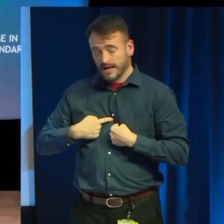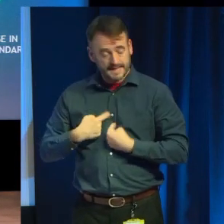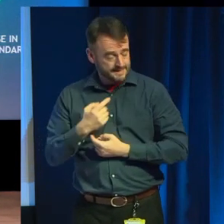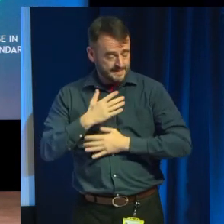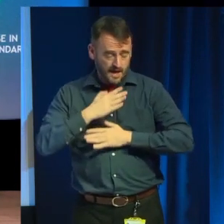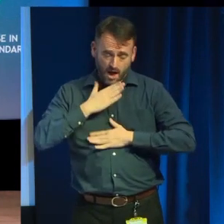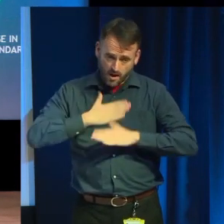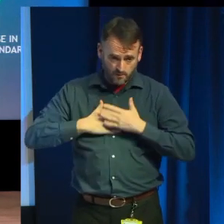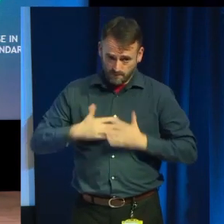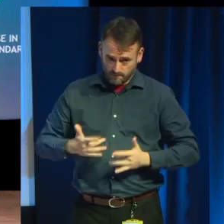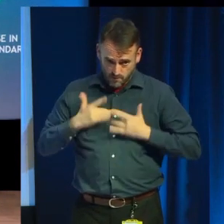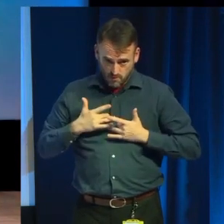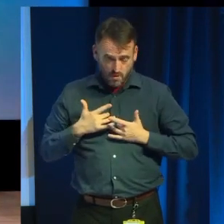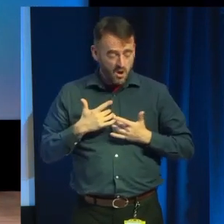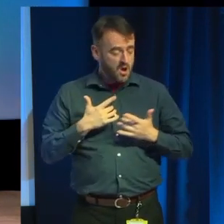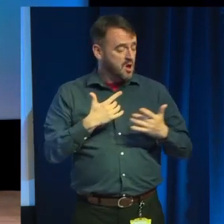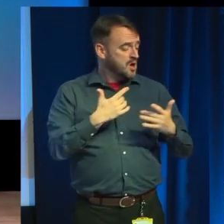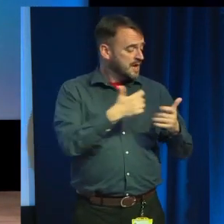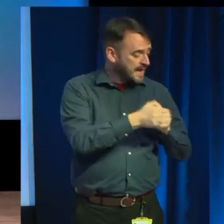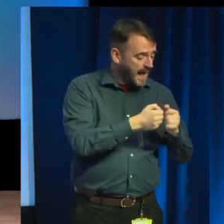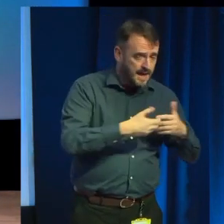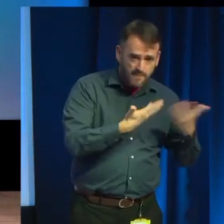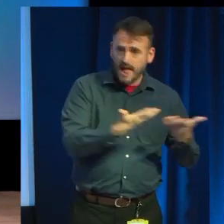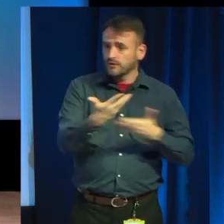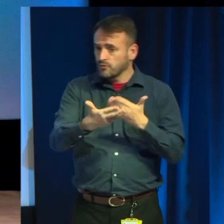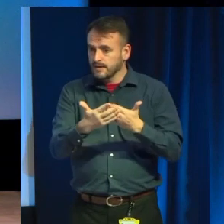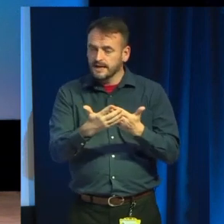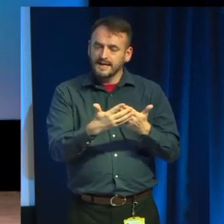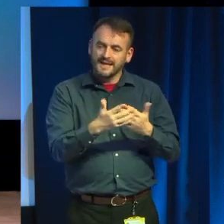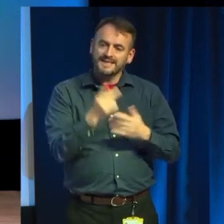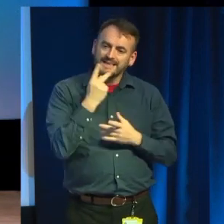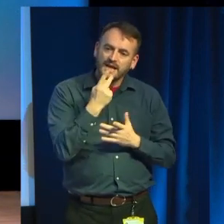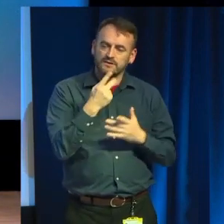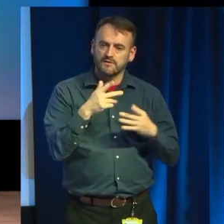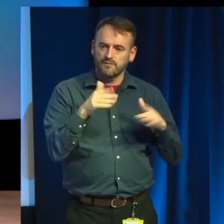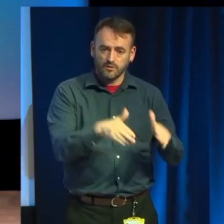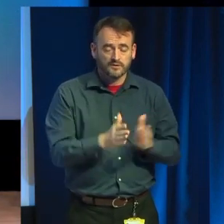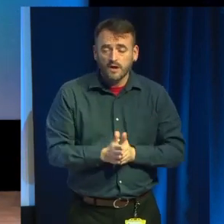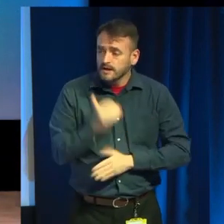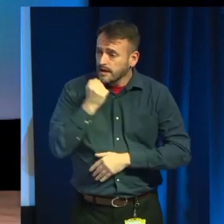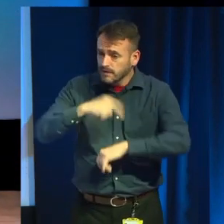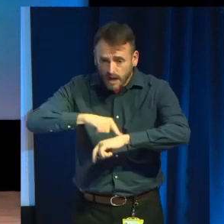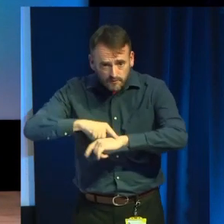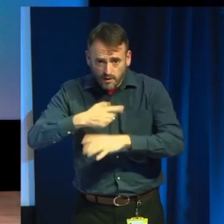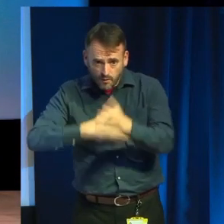secondary. That's my advice to you. If we have time for questions, I'd be happy to answer them. This is my